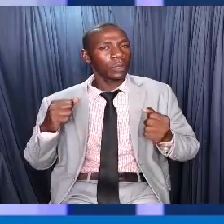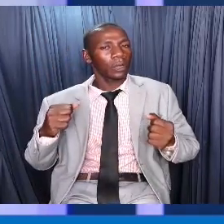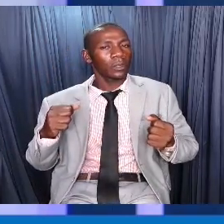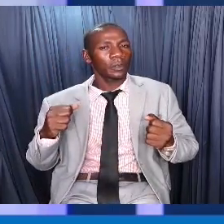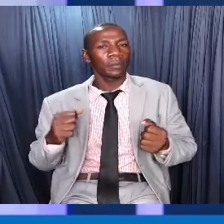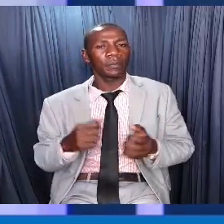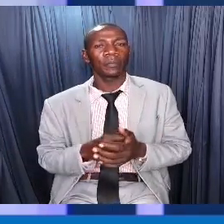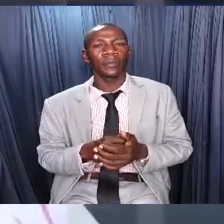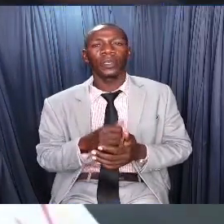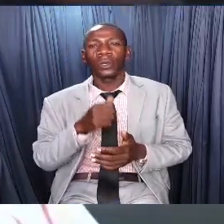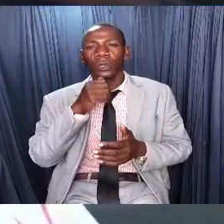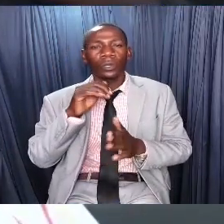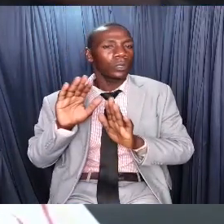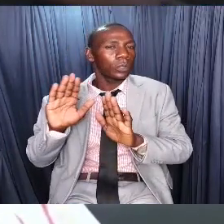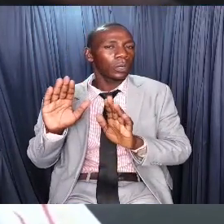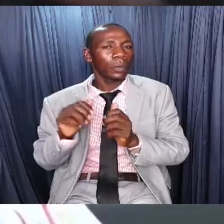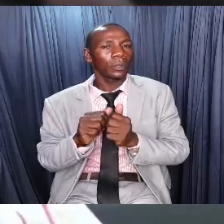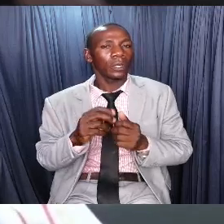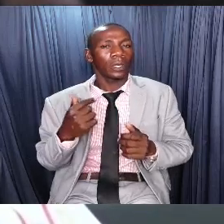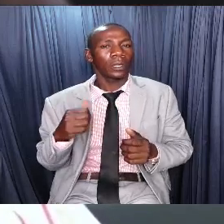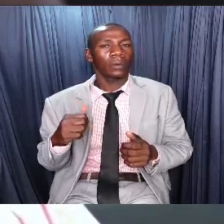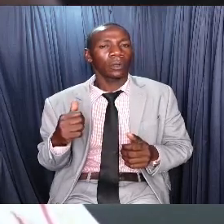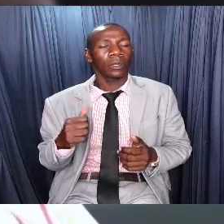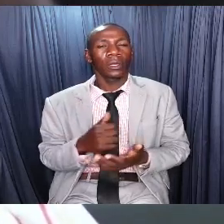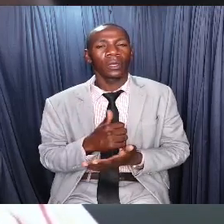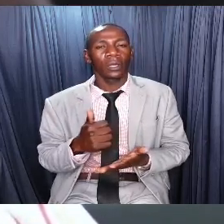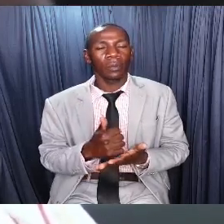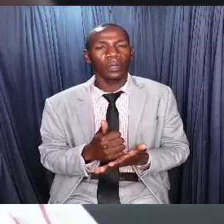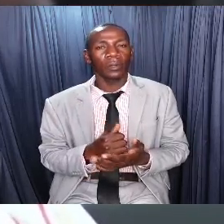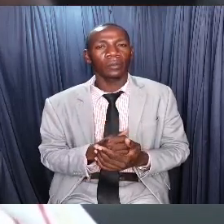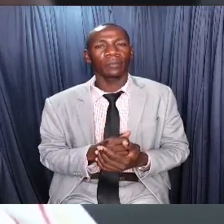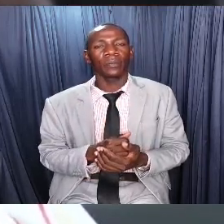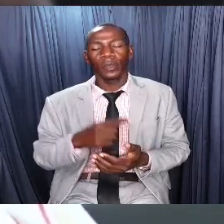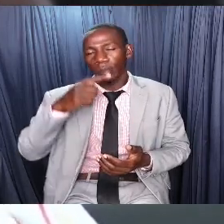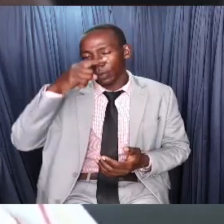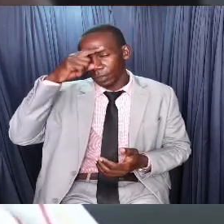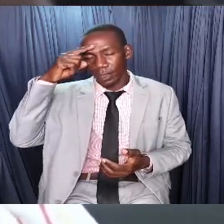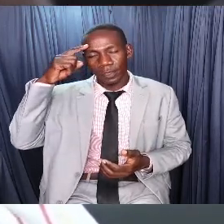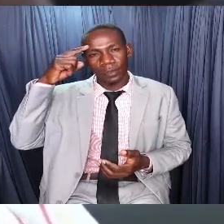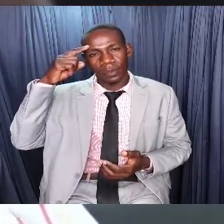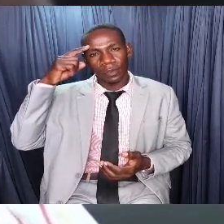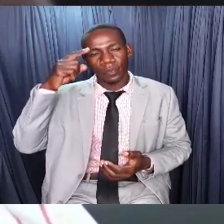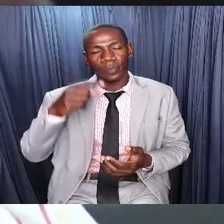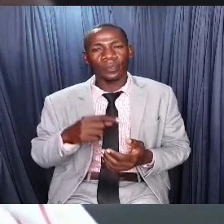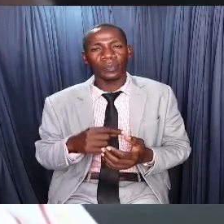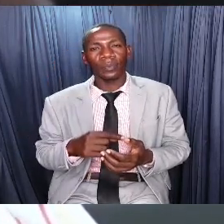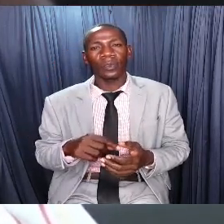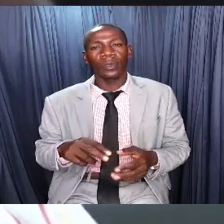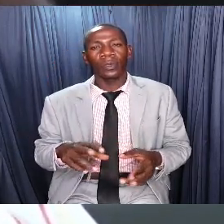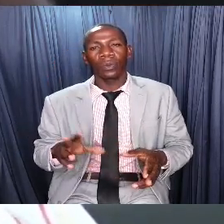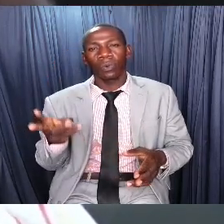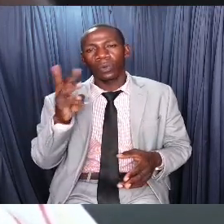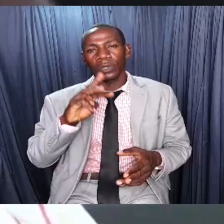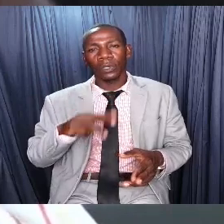all the strength. Asizuiliwe na mtu. Not hindered by anybody. Bwana Yesu asifiwe sana. Amen. Kwa sababu. Because. Ametubu. He